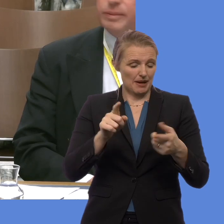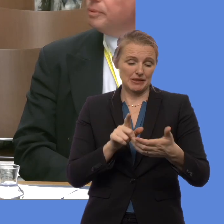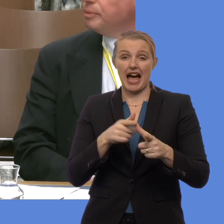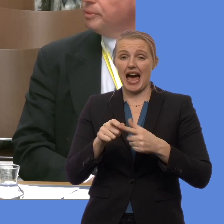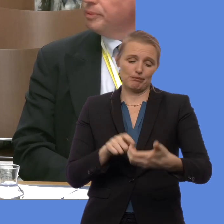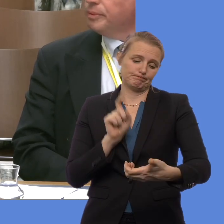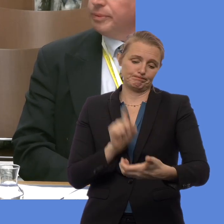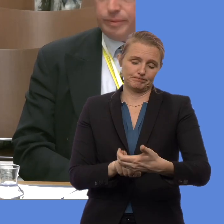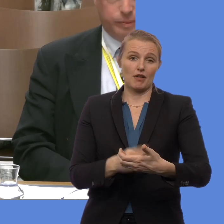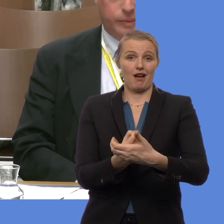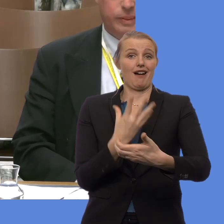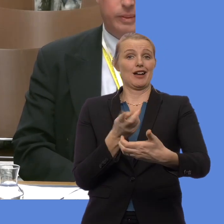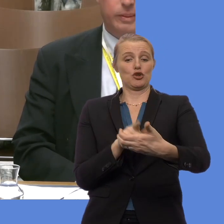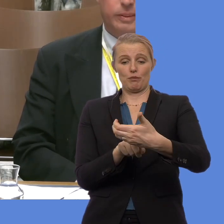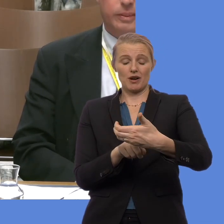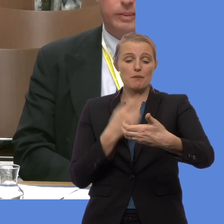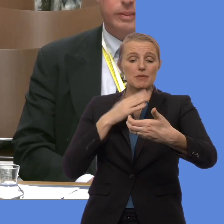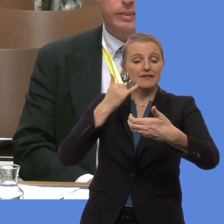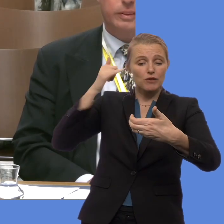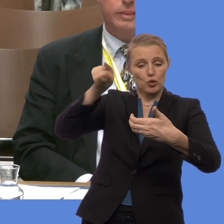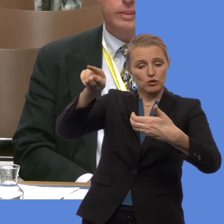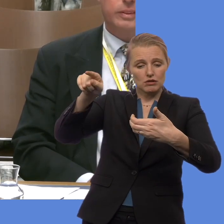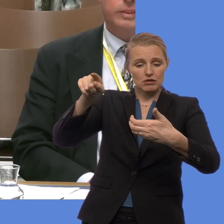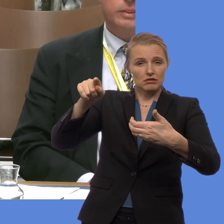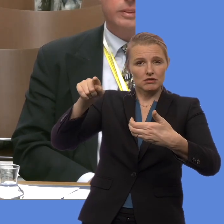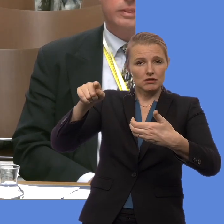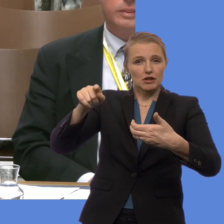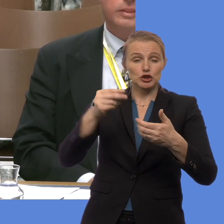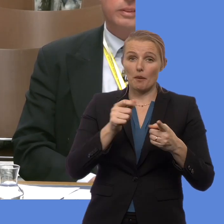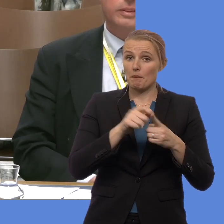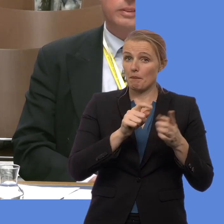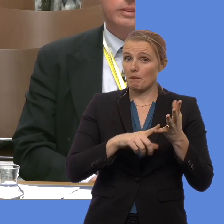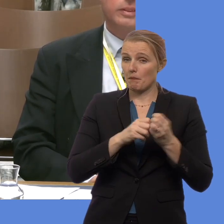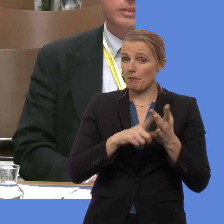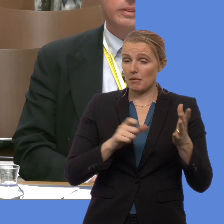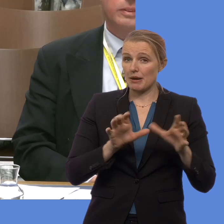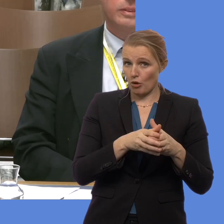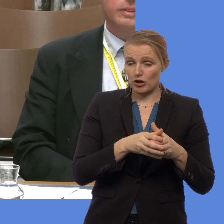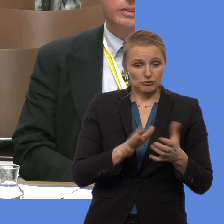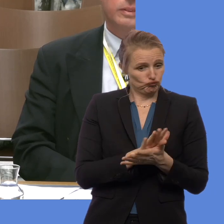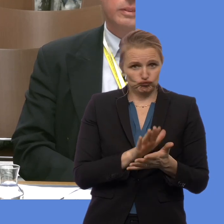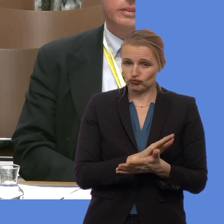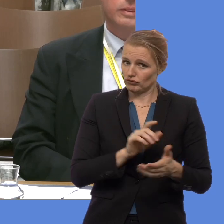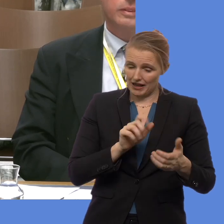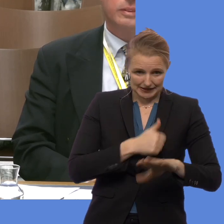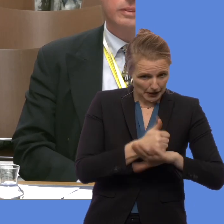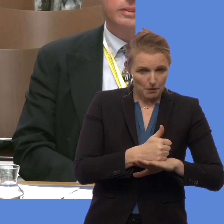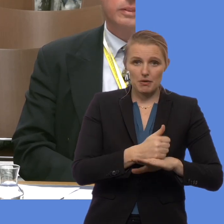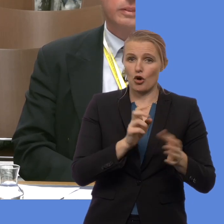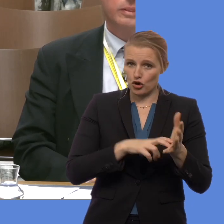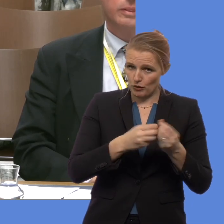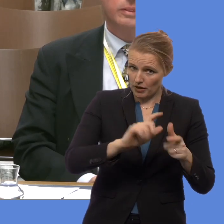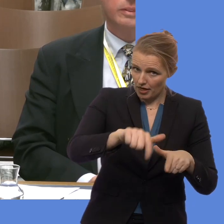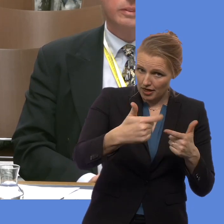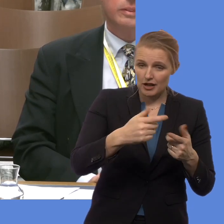you dial in, sign, and then make a phone call on your behalf. Other public bodies will provide face-to-face interpreting, and that's the current model, and that's